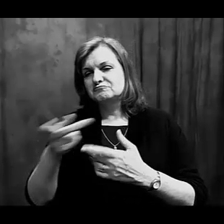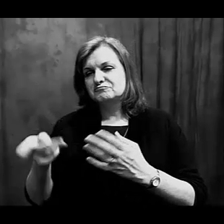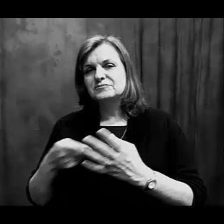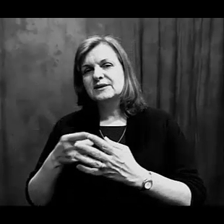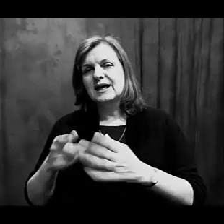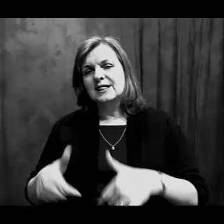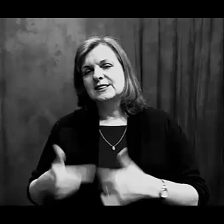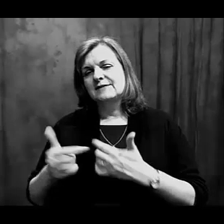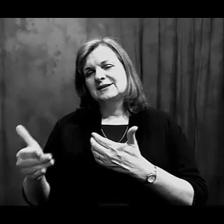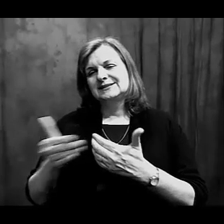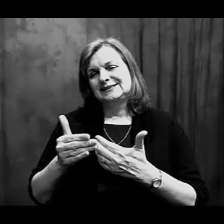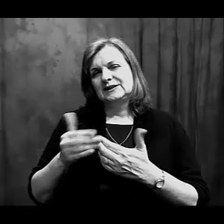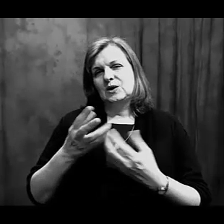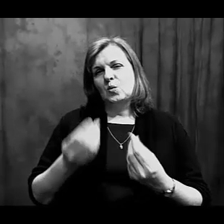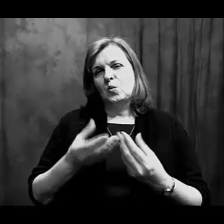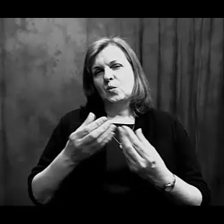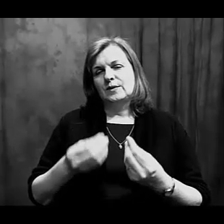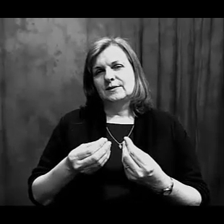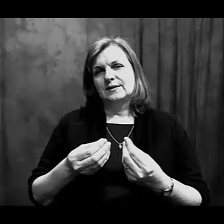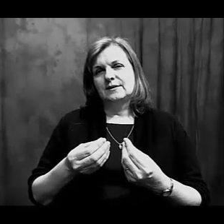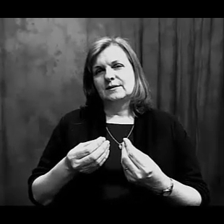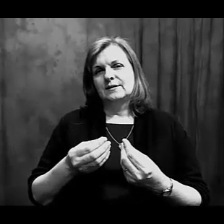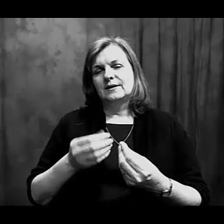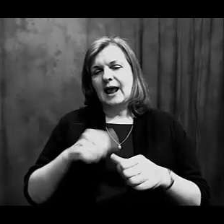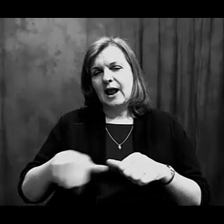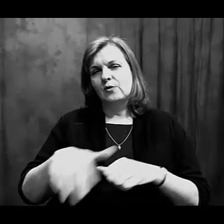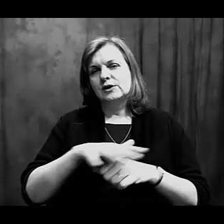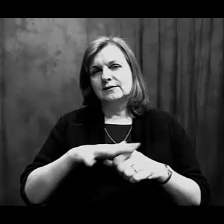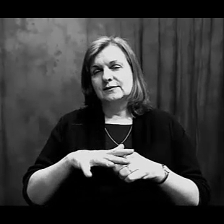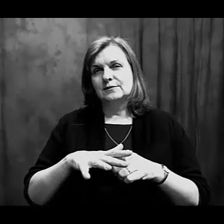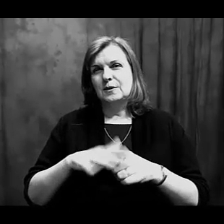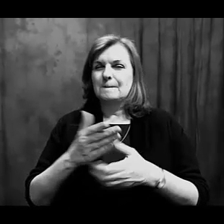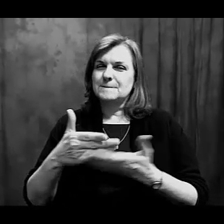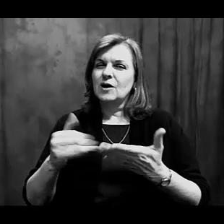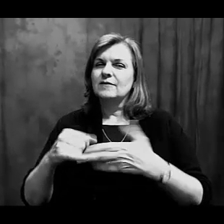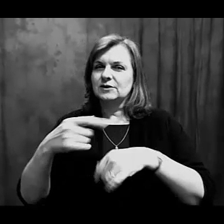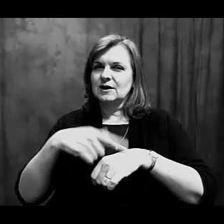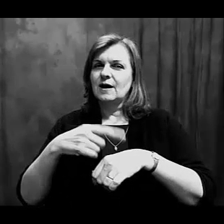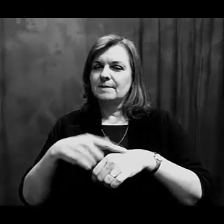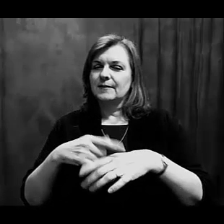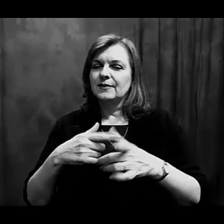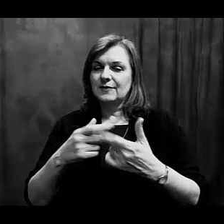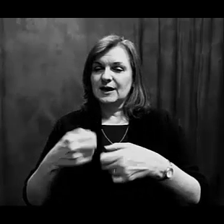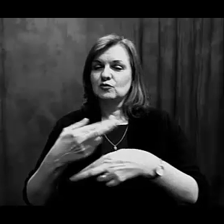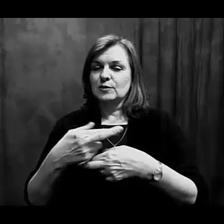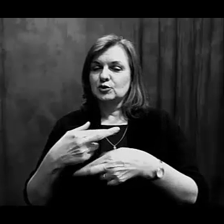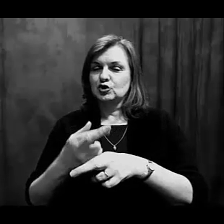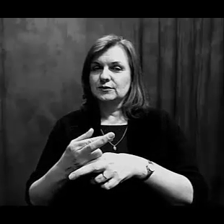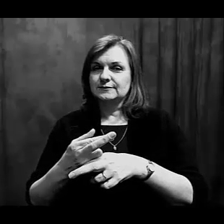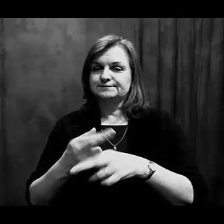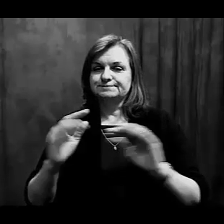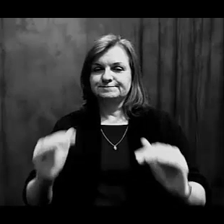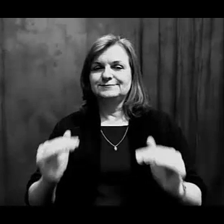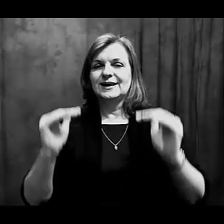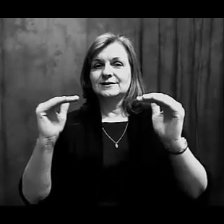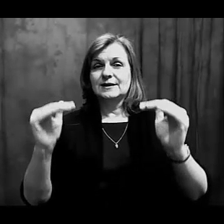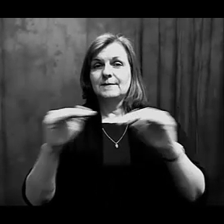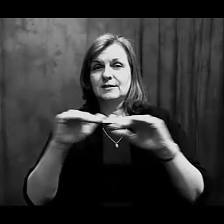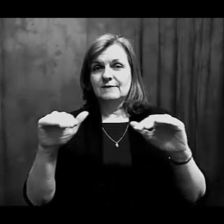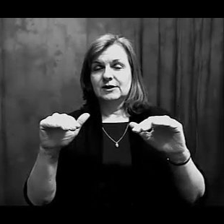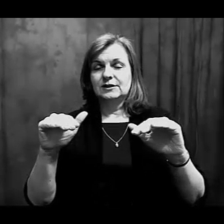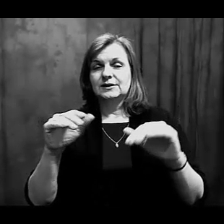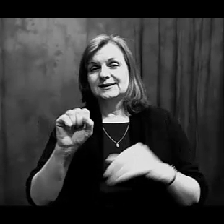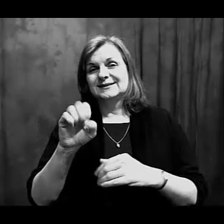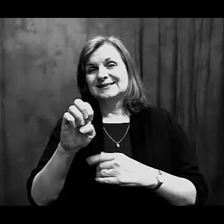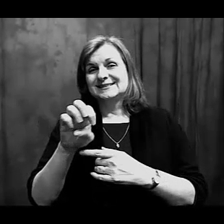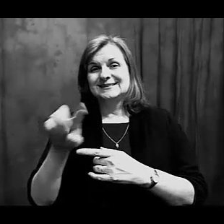So we're going to have to keep them in relatively wet areas at least part of the year so that they can reproduce. A